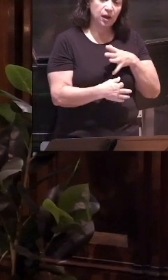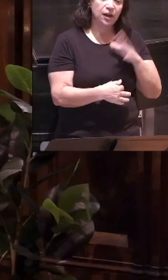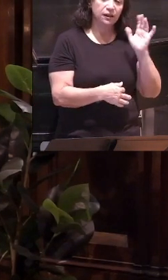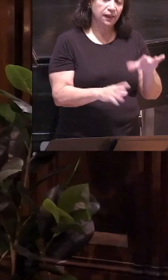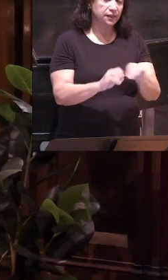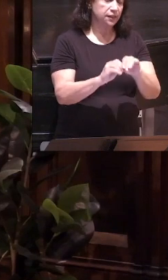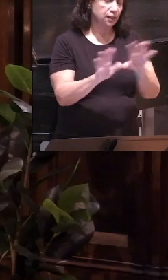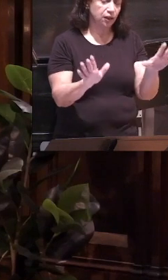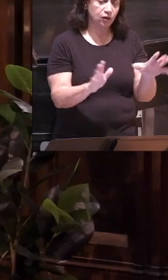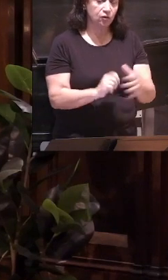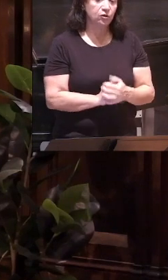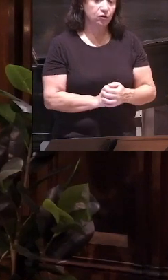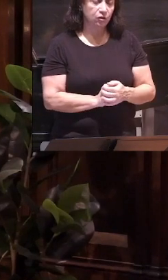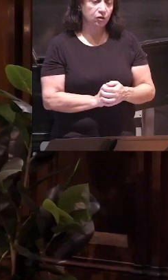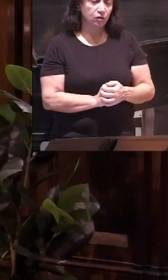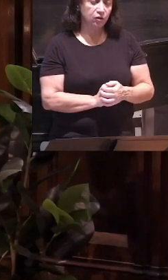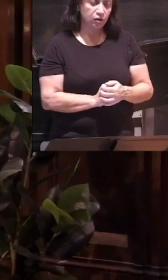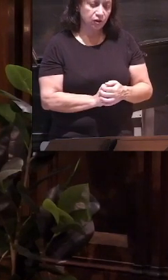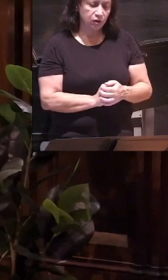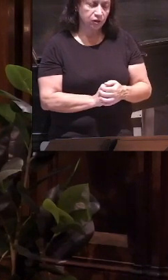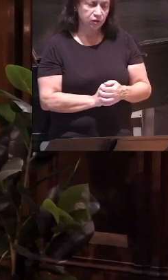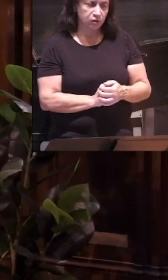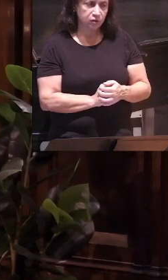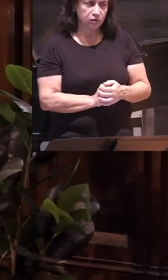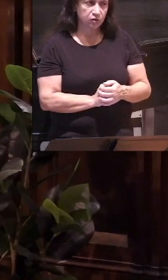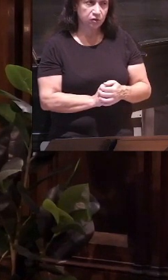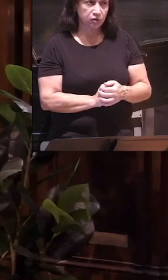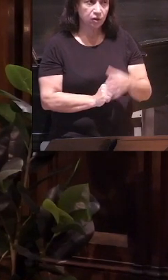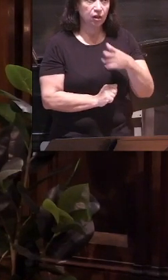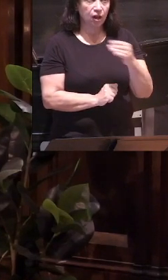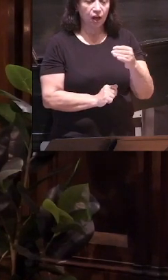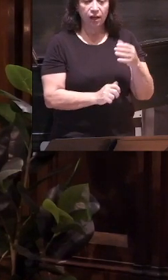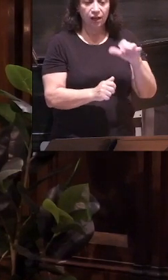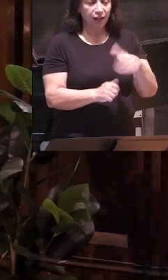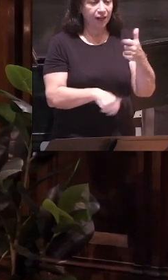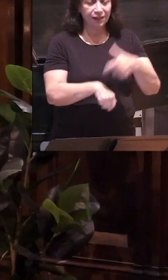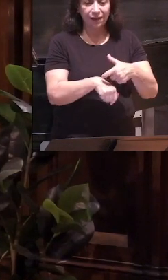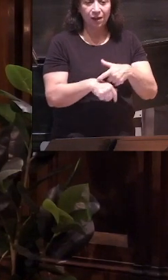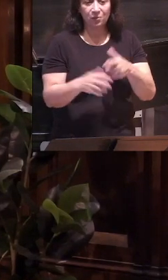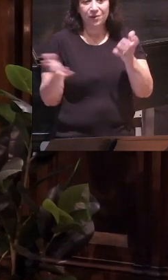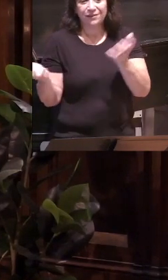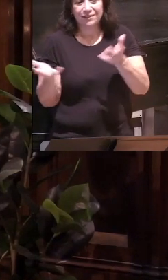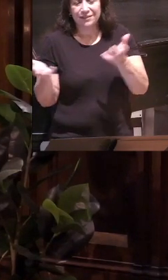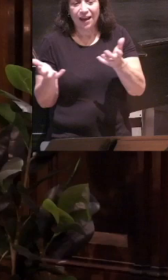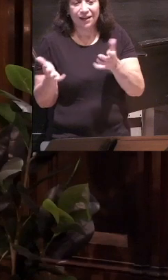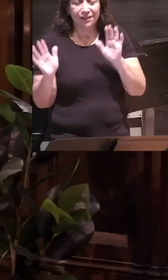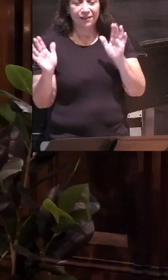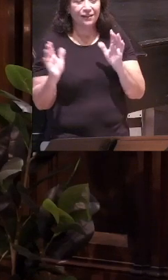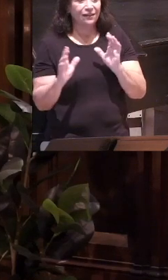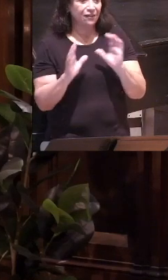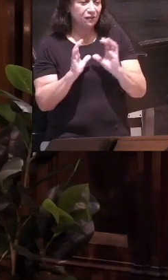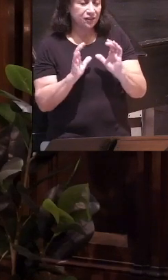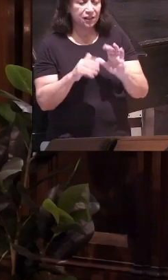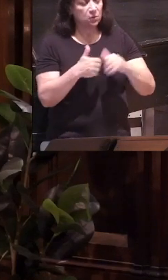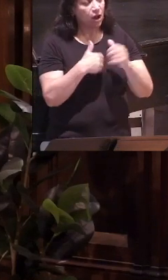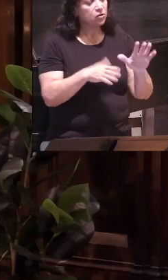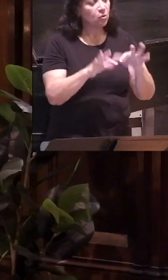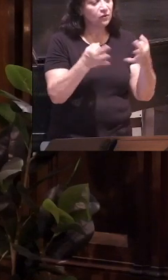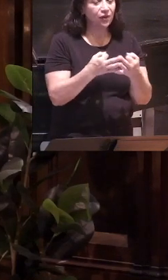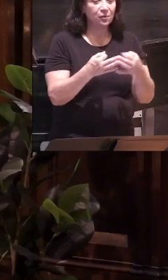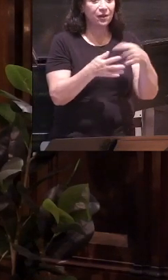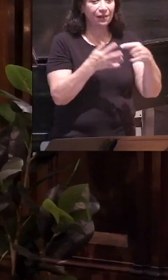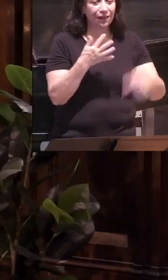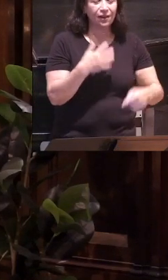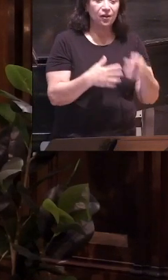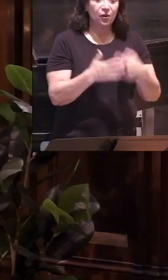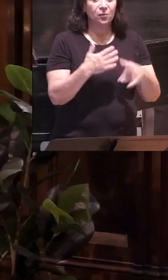is clear. And you know, and whenever we got together, the conversations largely revolved around family. How's your family doing? You know, what's